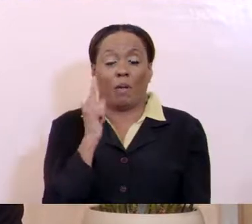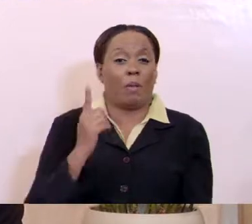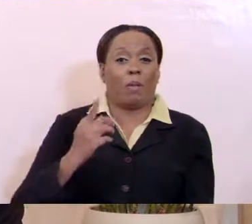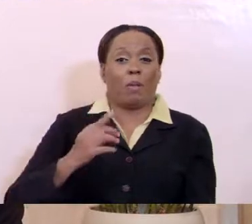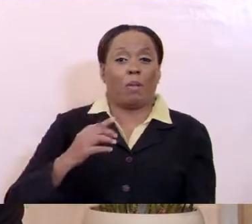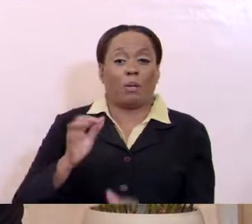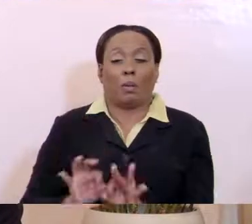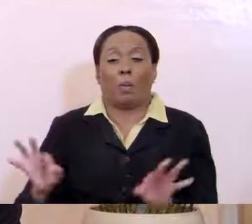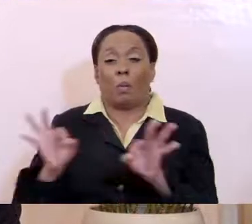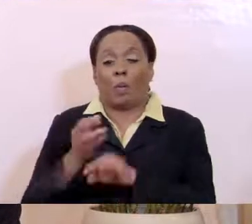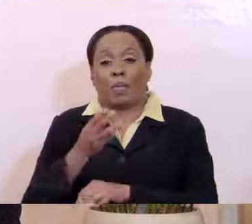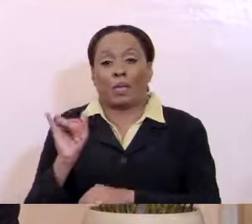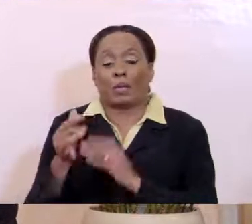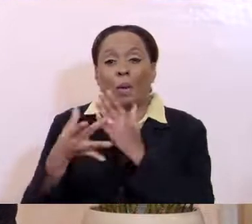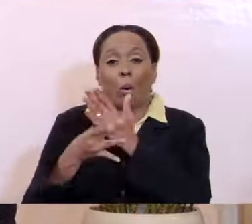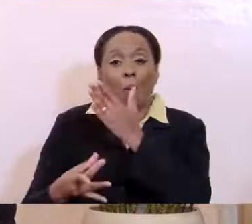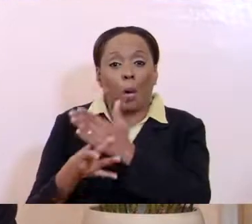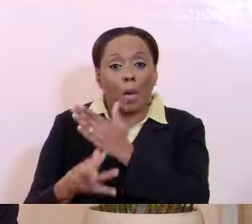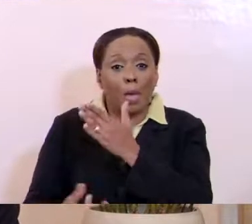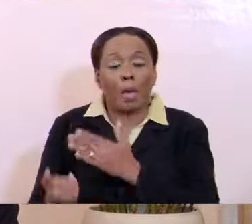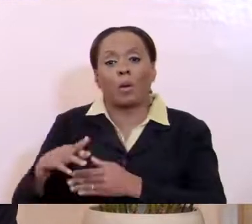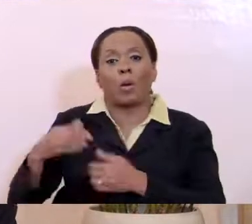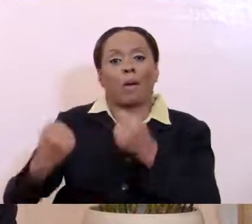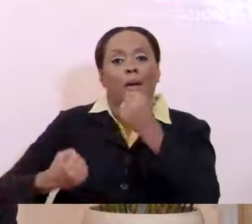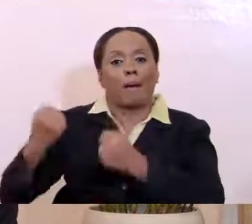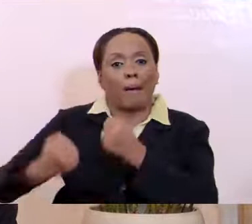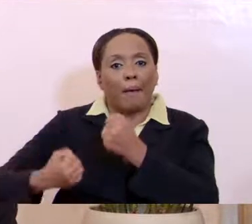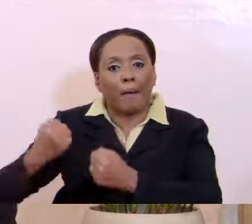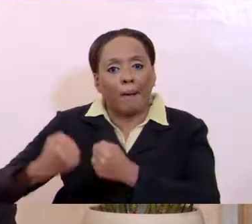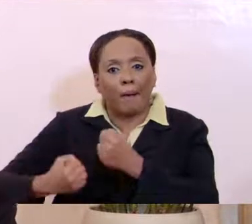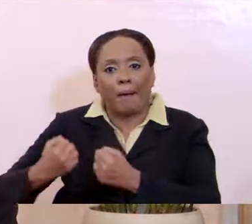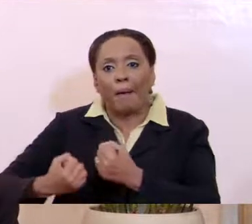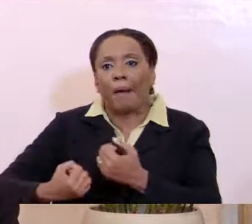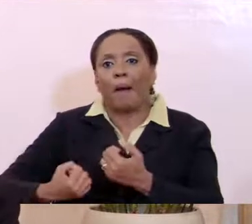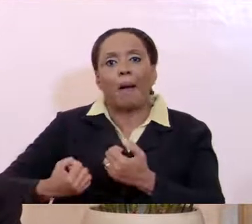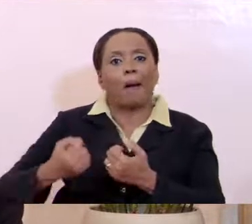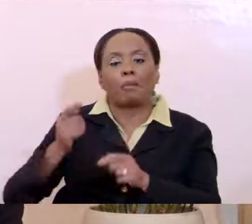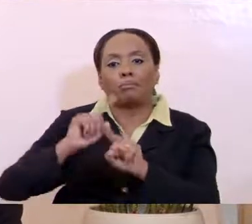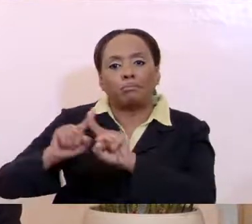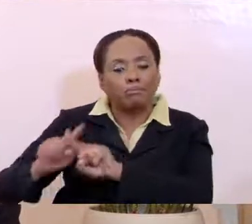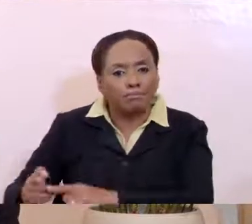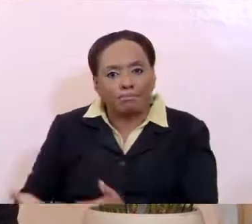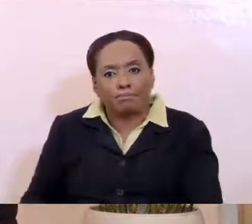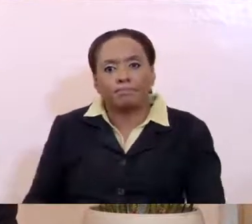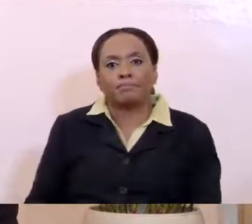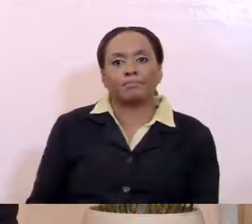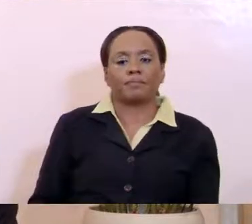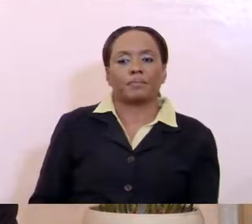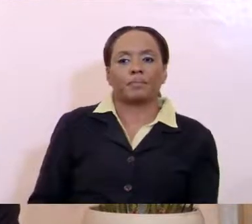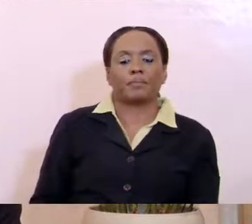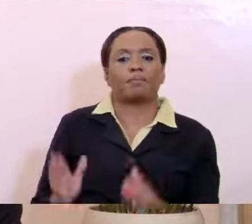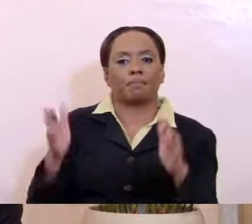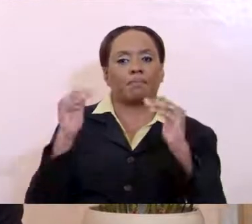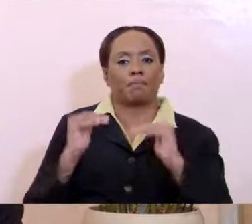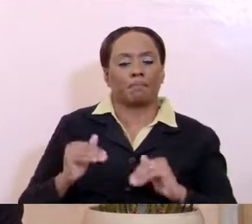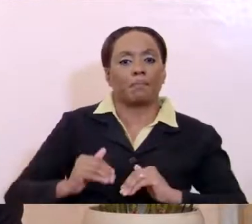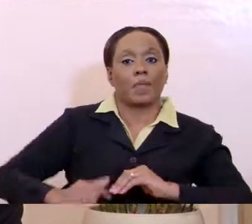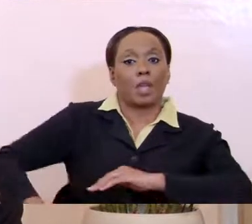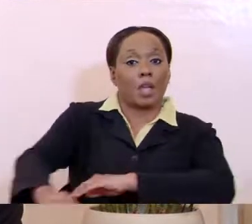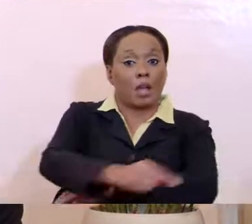allowed to open. In addition, landscapers and gardeners will be allowed to